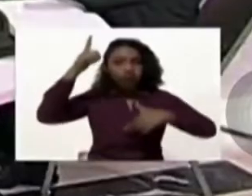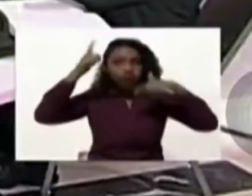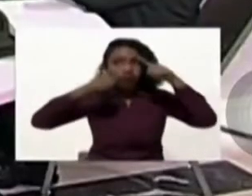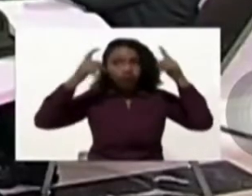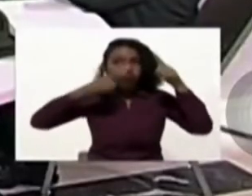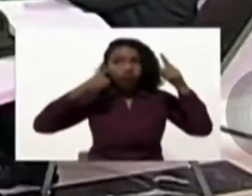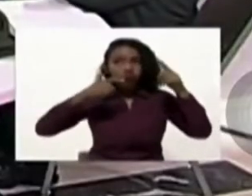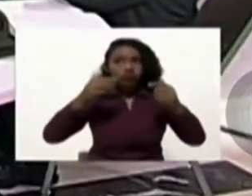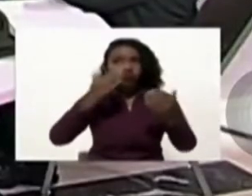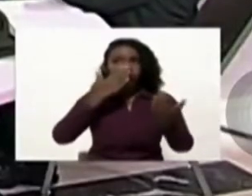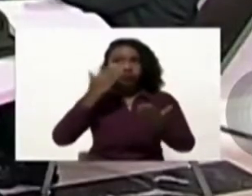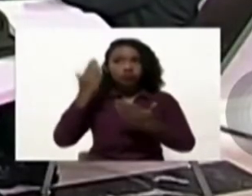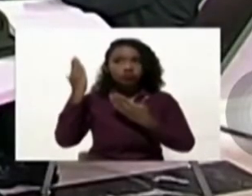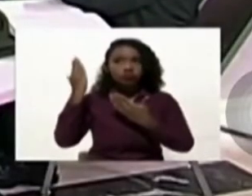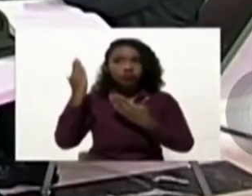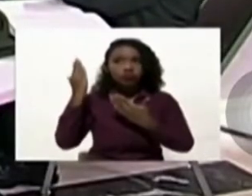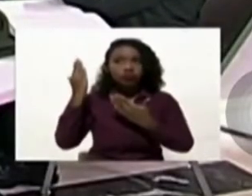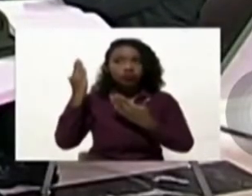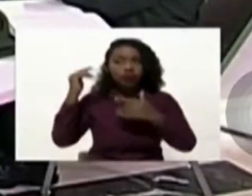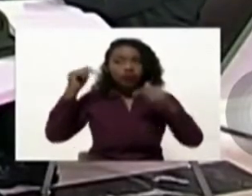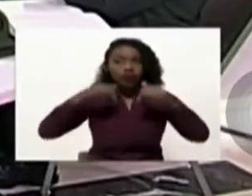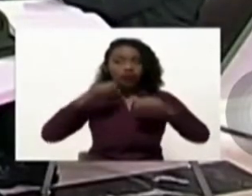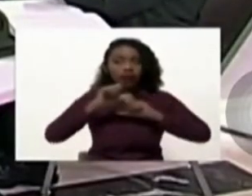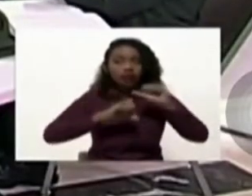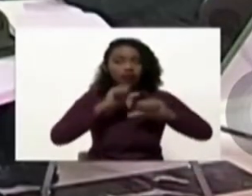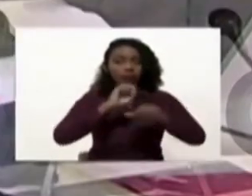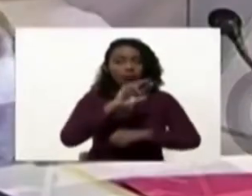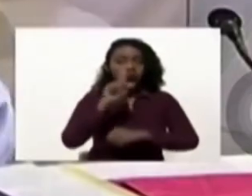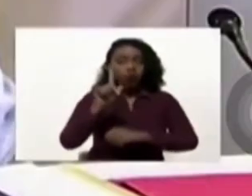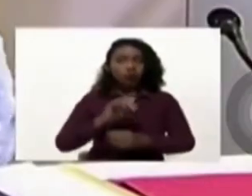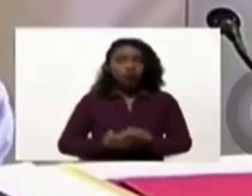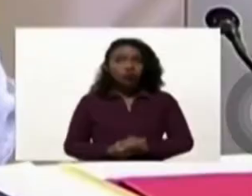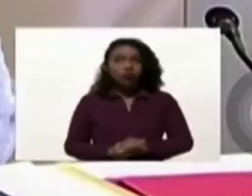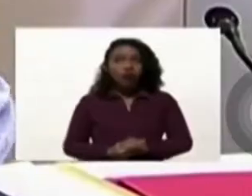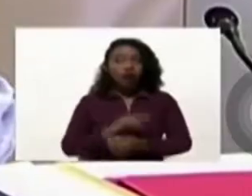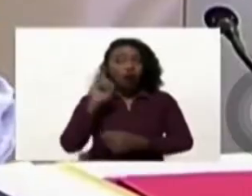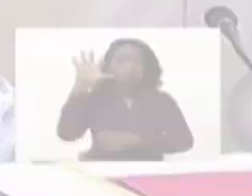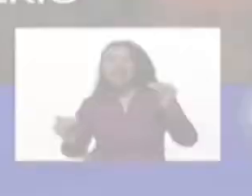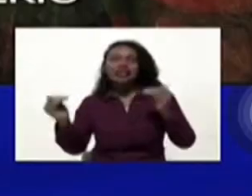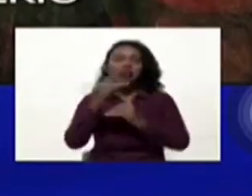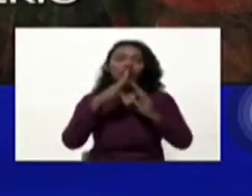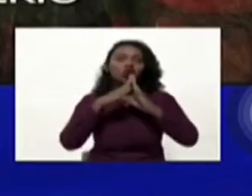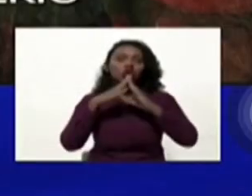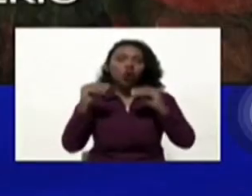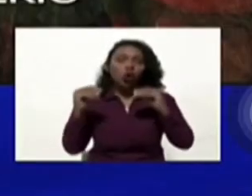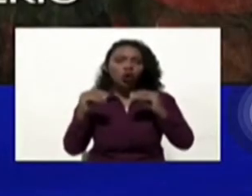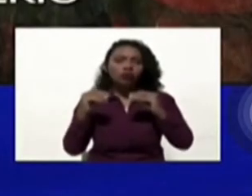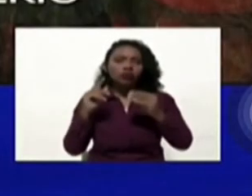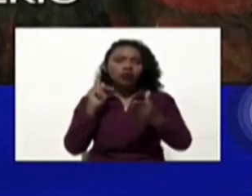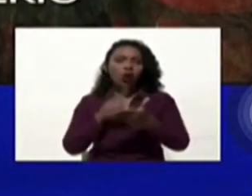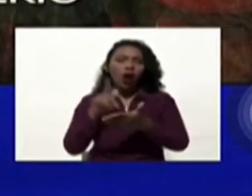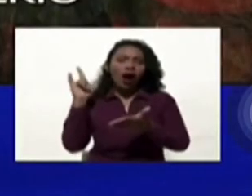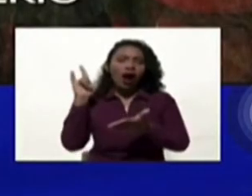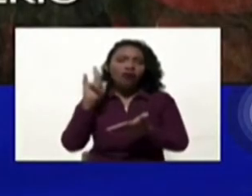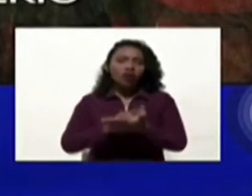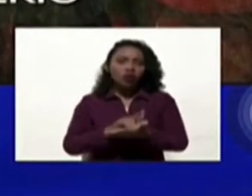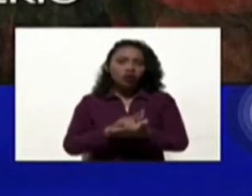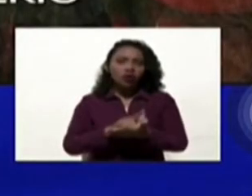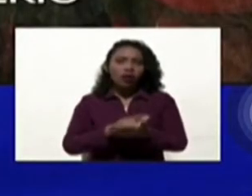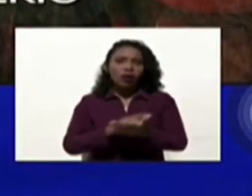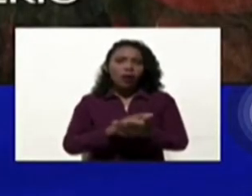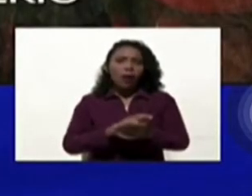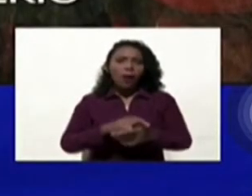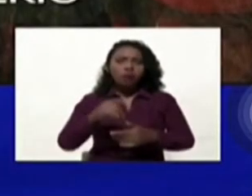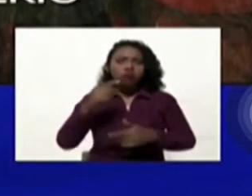halted negotiations with its opponents. This is Venezuelan President Nicolás Maduro. Llegó un avión, se bajaron